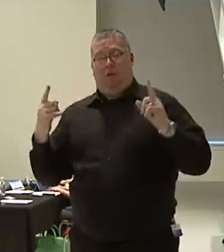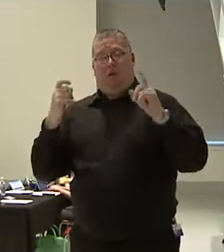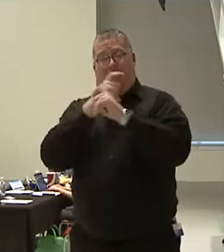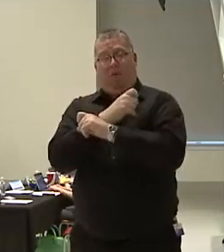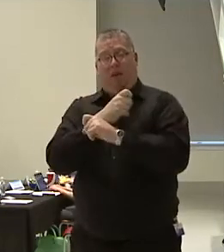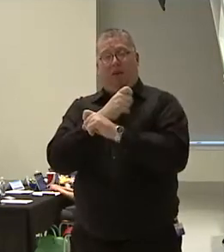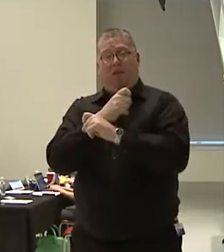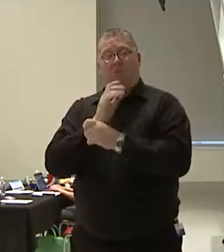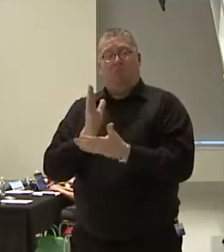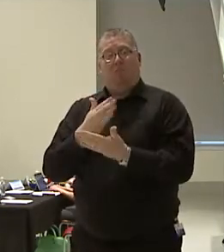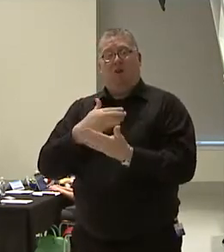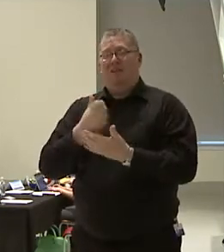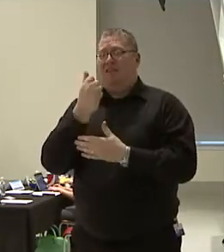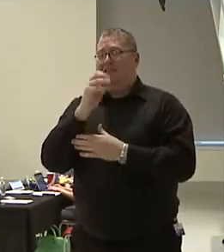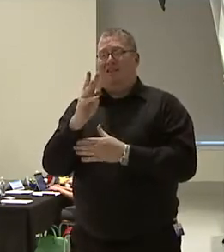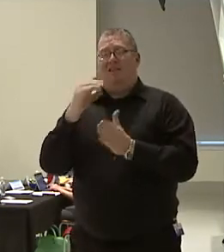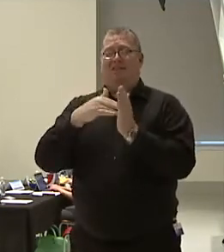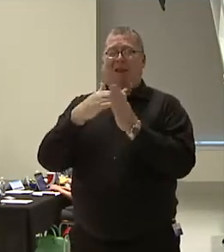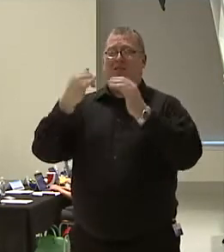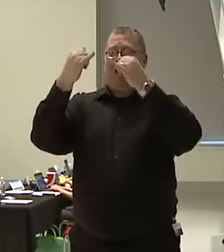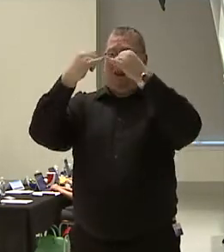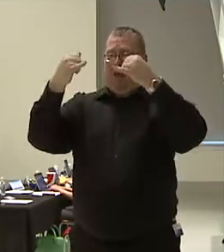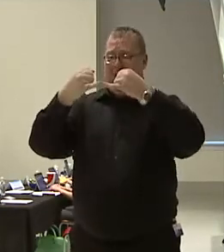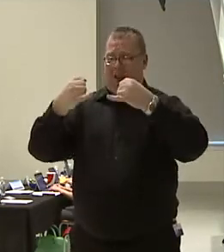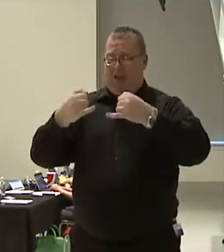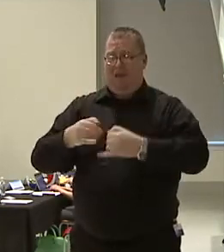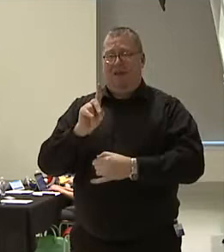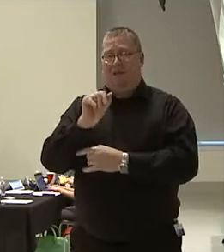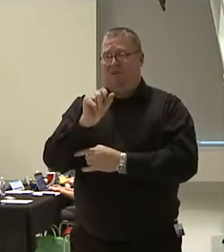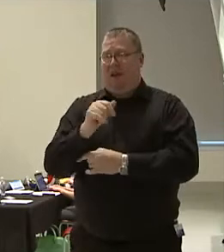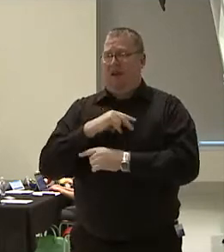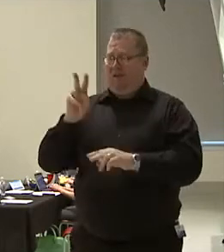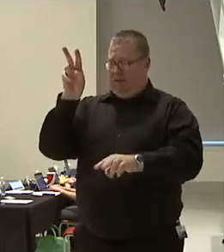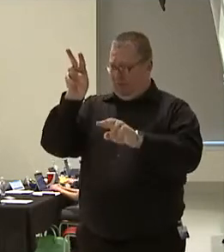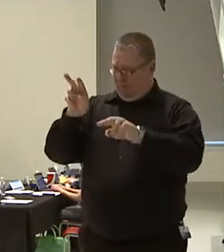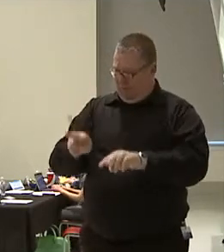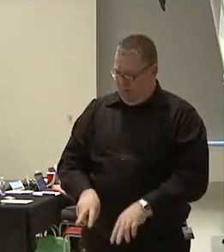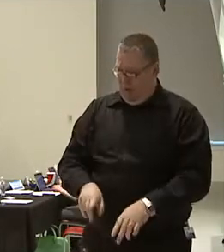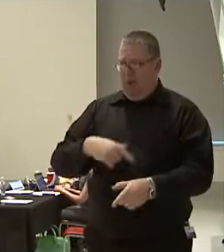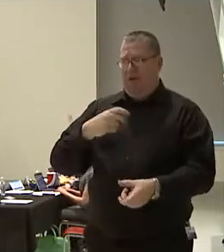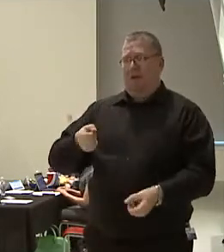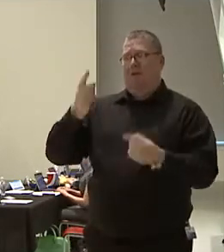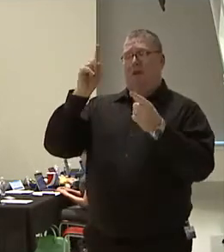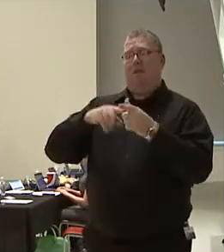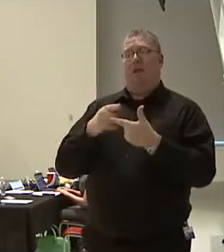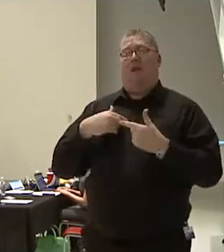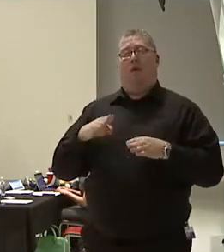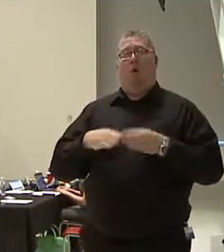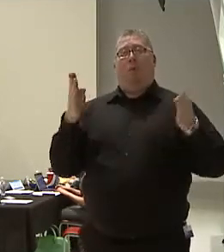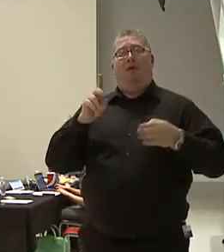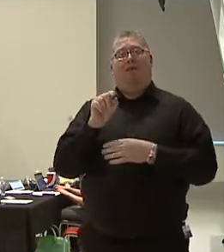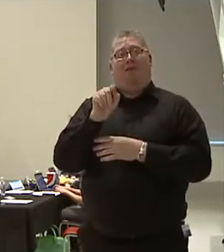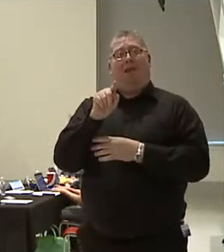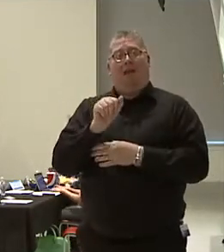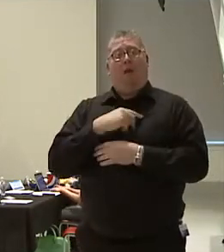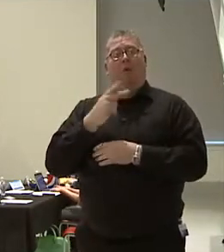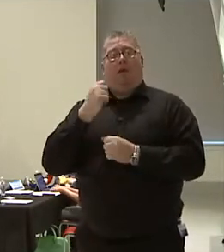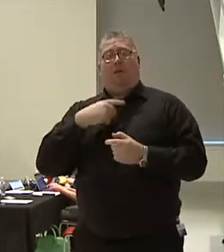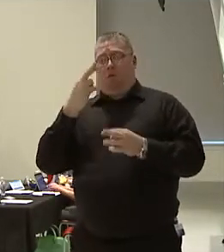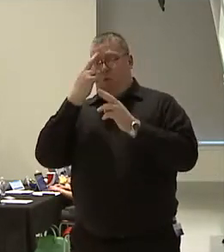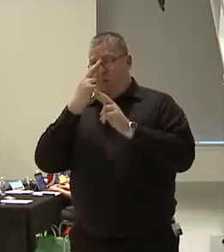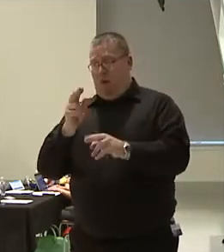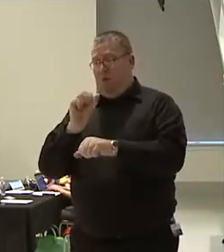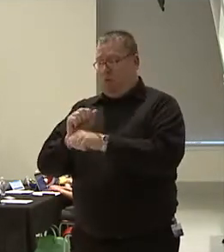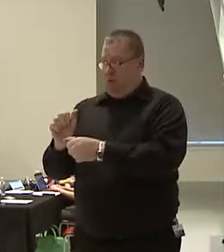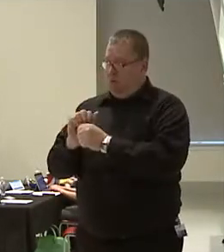16,000 lines of data for the very first time, and being able to put that in context. And we had open data to make that possible, and we had respectful